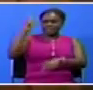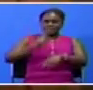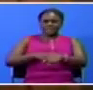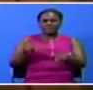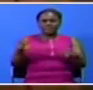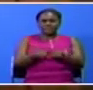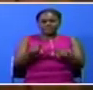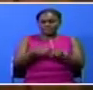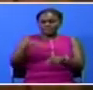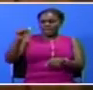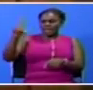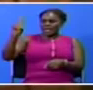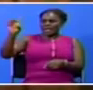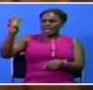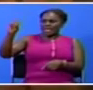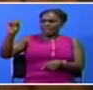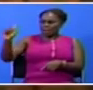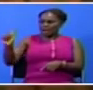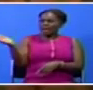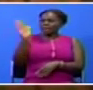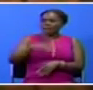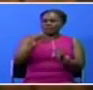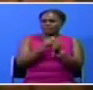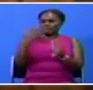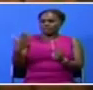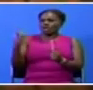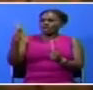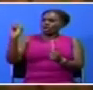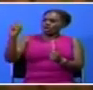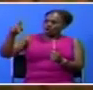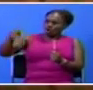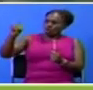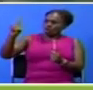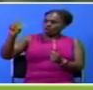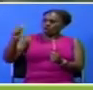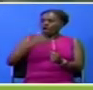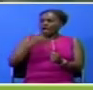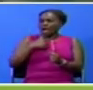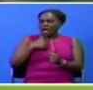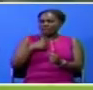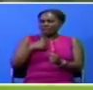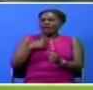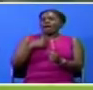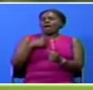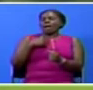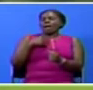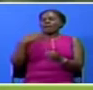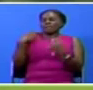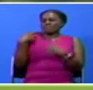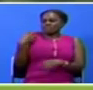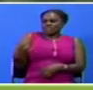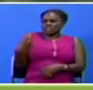well as Biko Adema, who returns to 15's rugby. Kopondo has an X factor. He brings in now a lot of reach